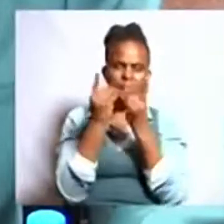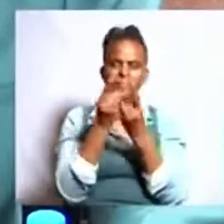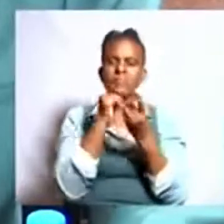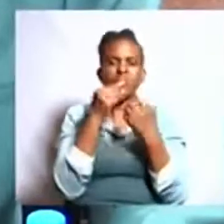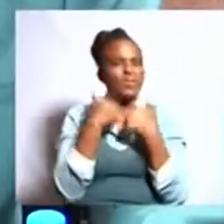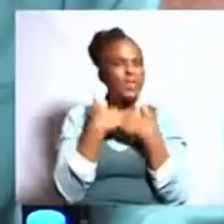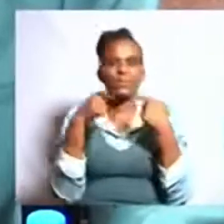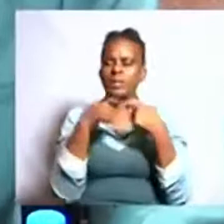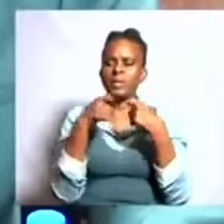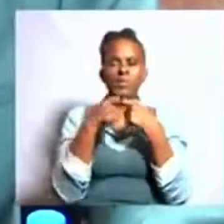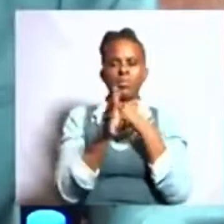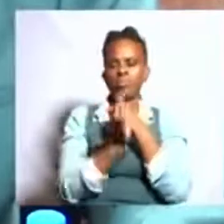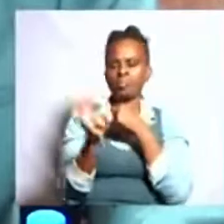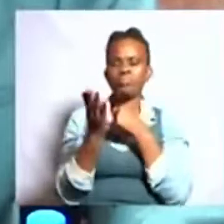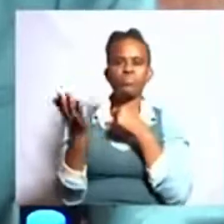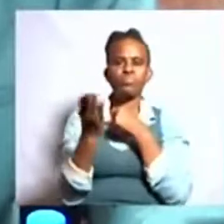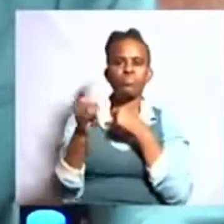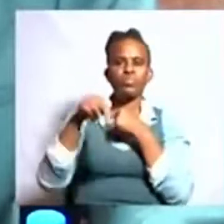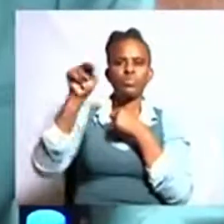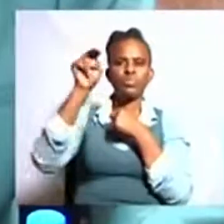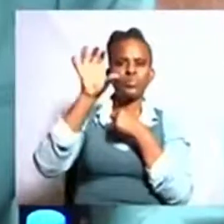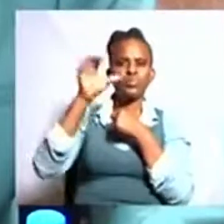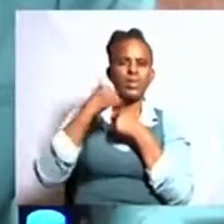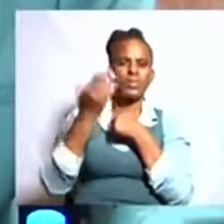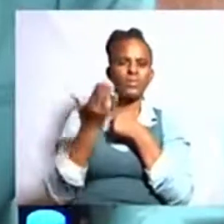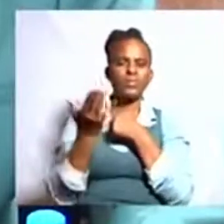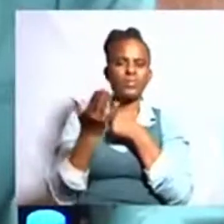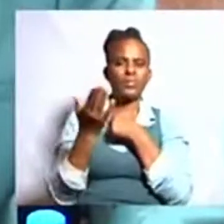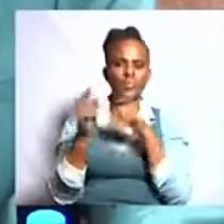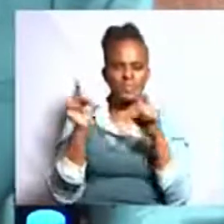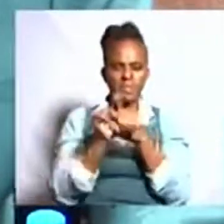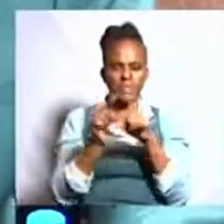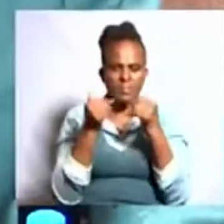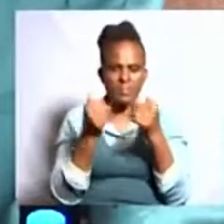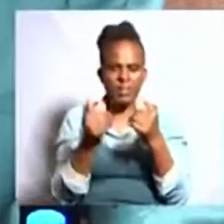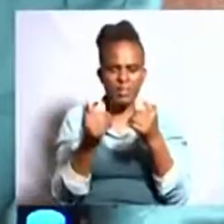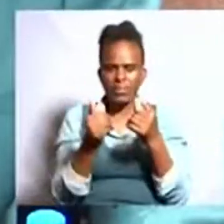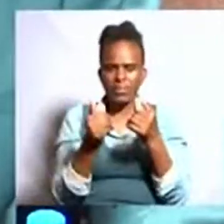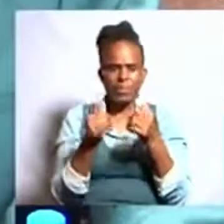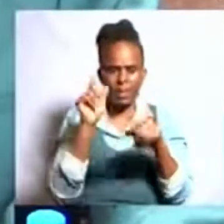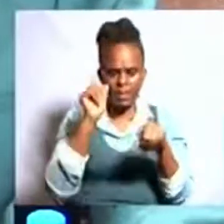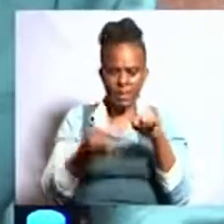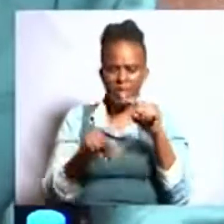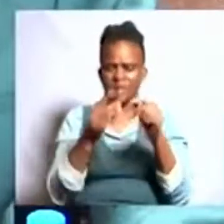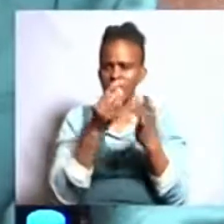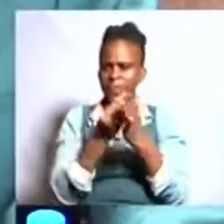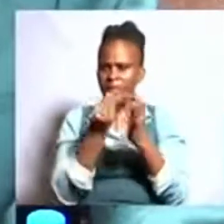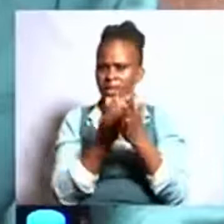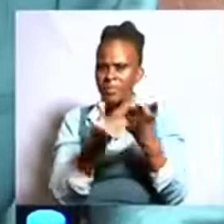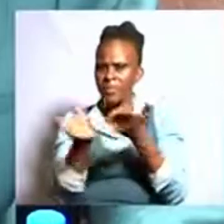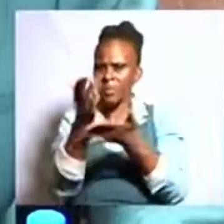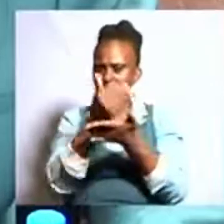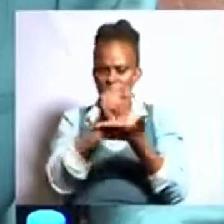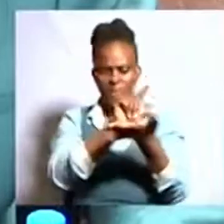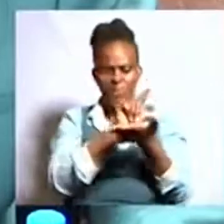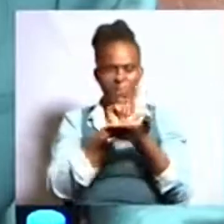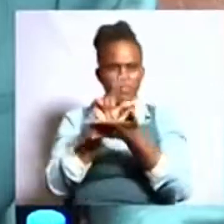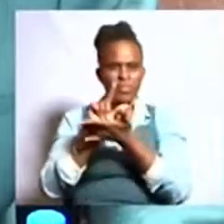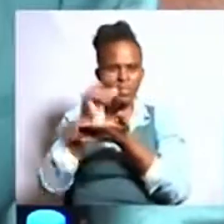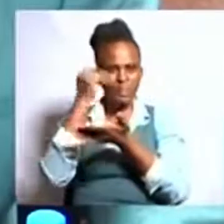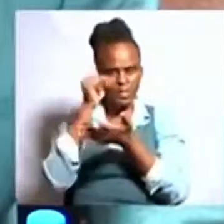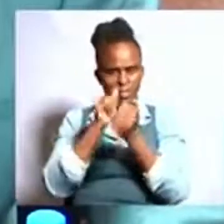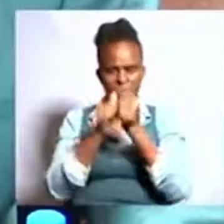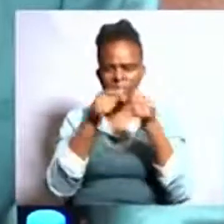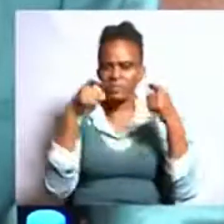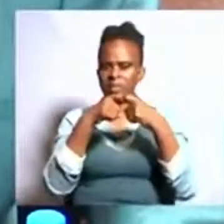Zanaco branches in the northern province, and hence they cannot recover these loans because